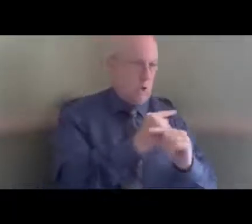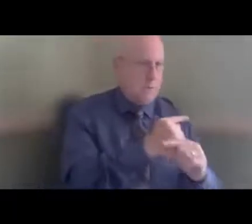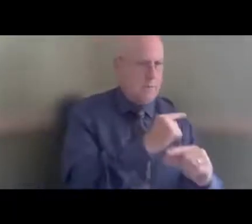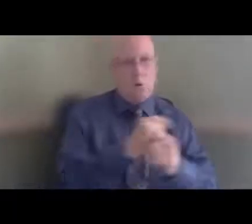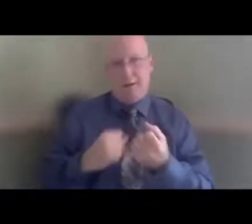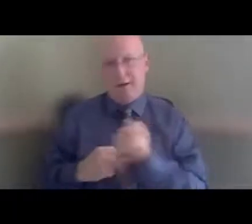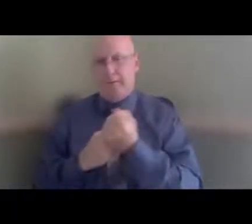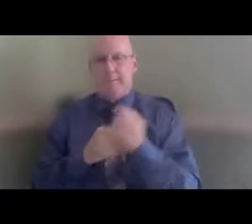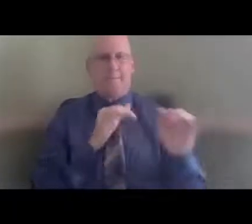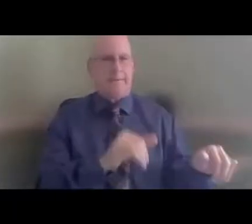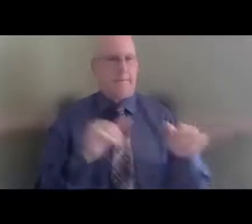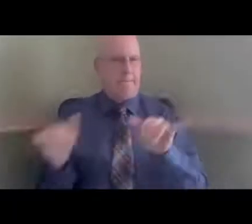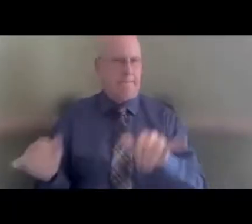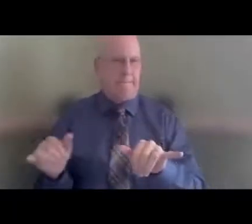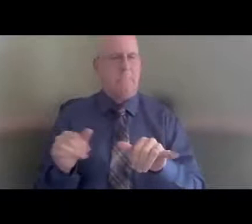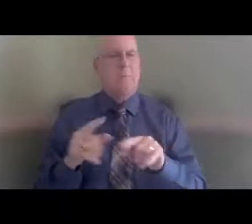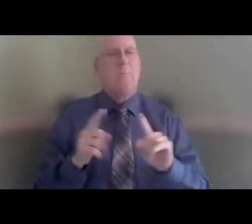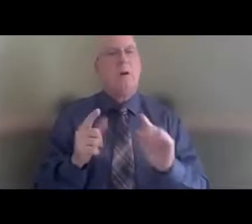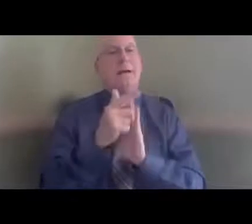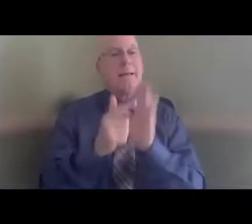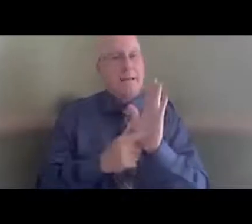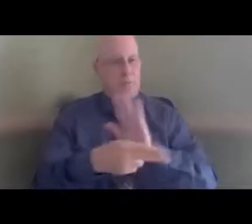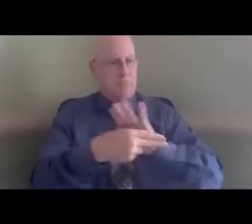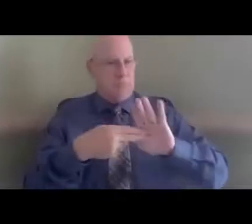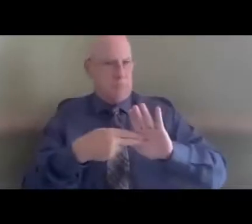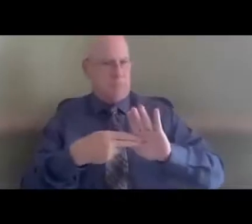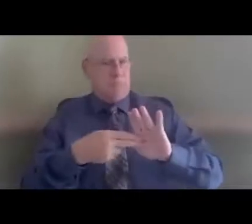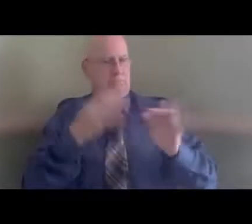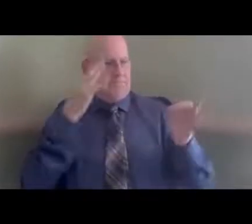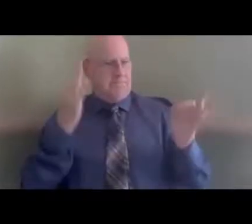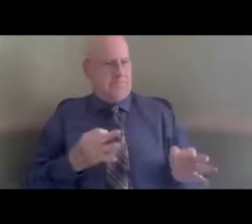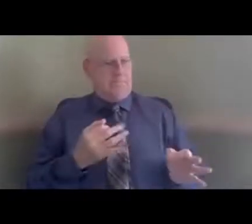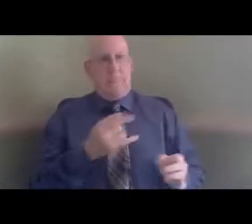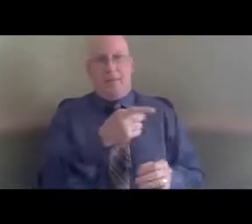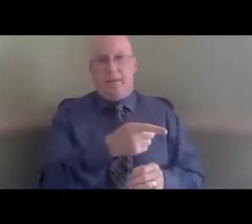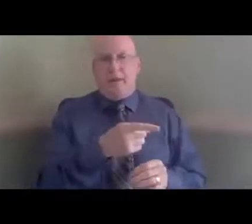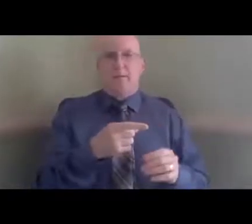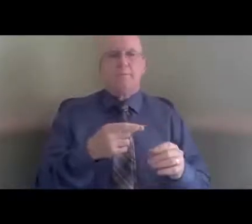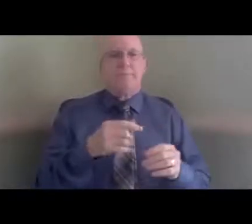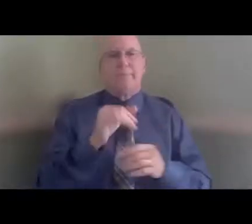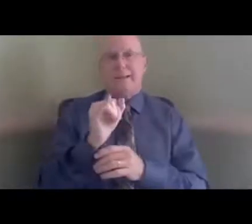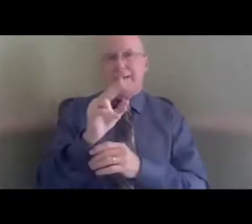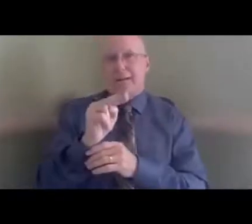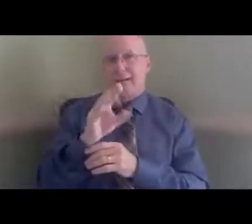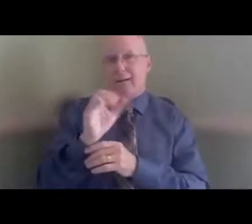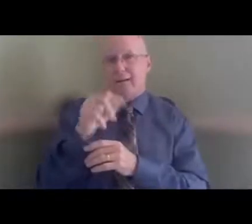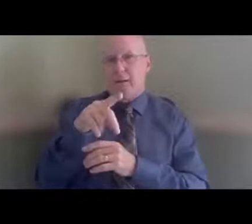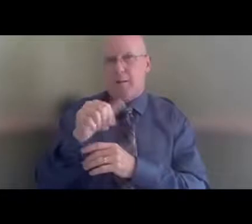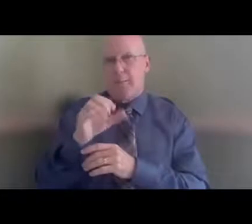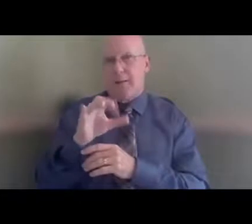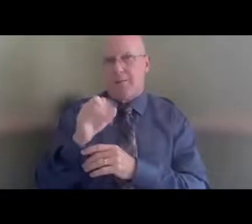advocacy. It is just really that legal determination of whether or not the person is incapacitated,